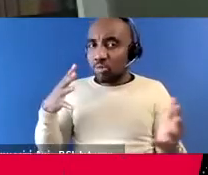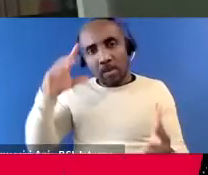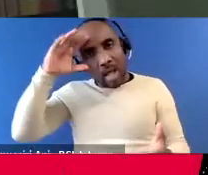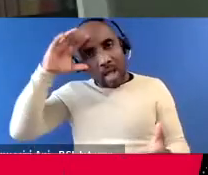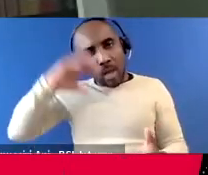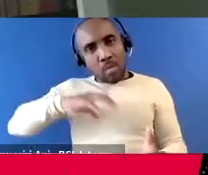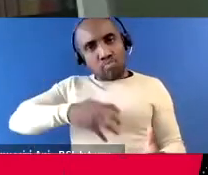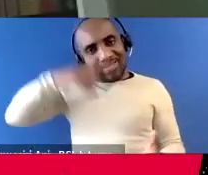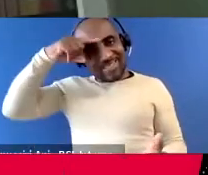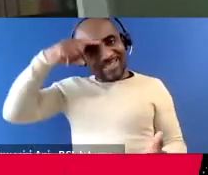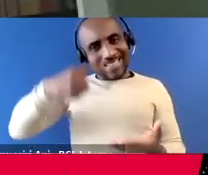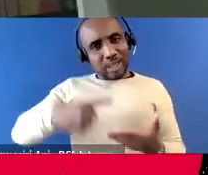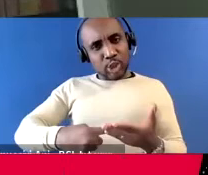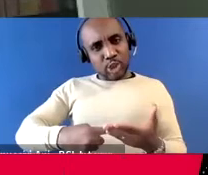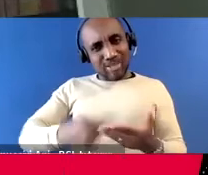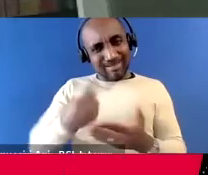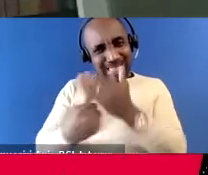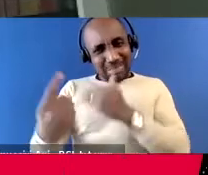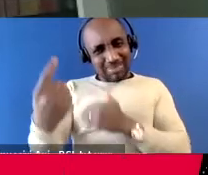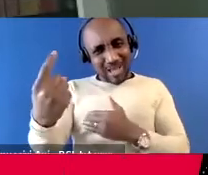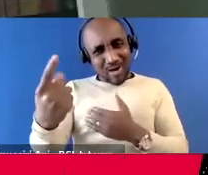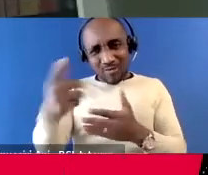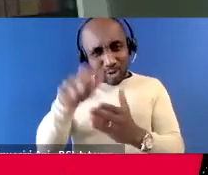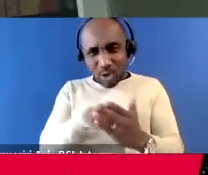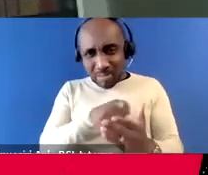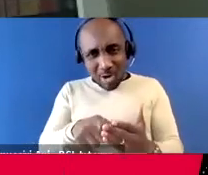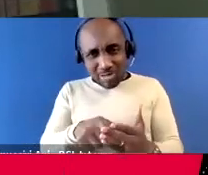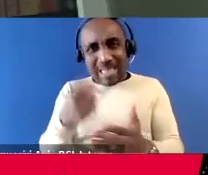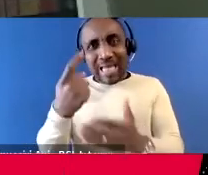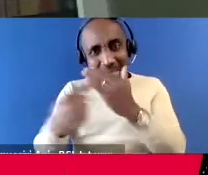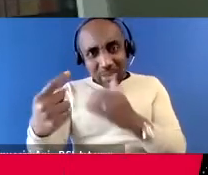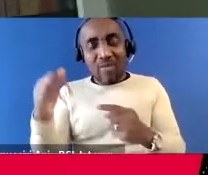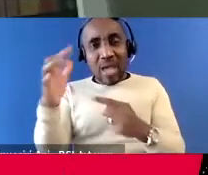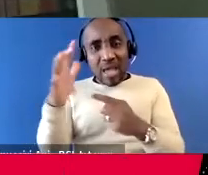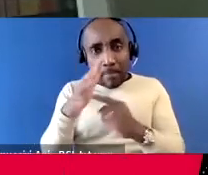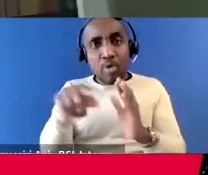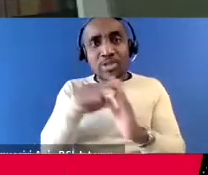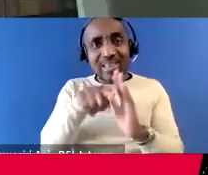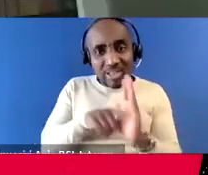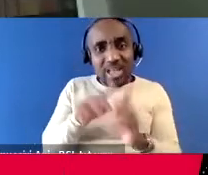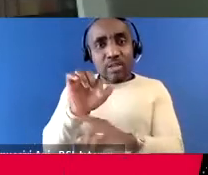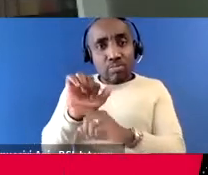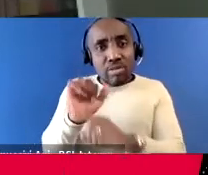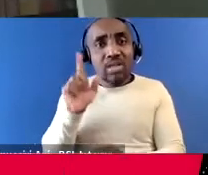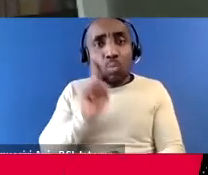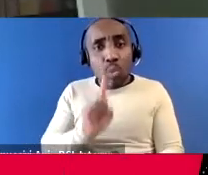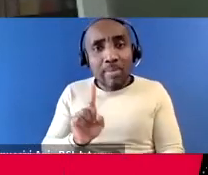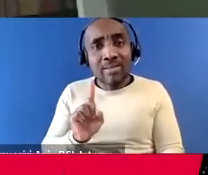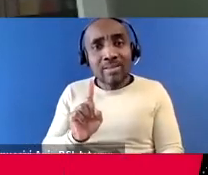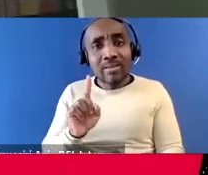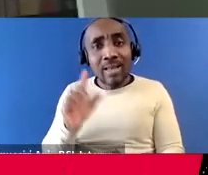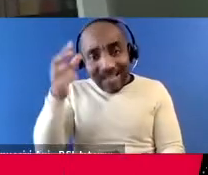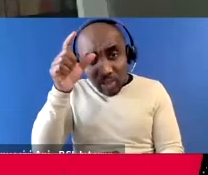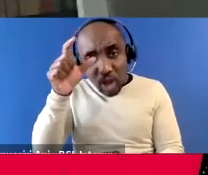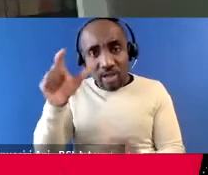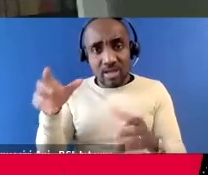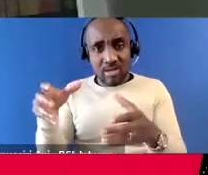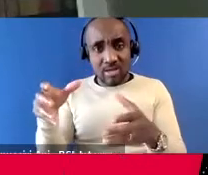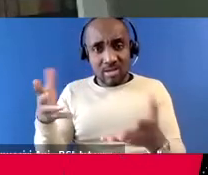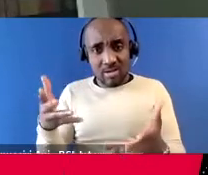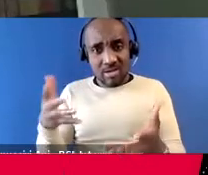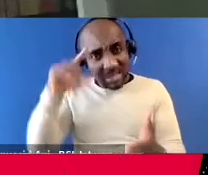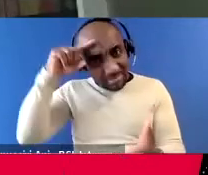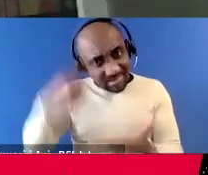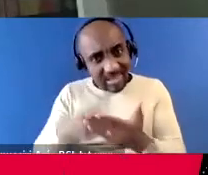is one of the very, very important pieces of legislation protecting women in Turkey. So pro-government